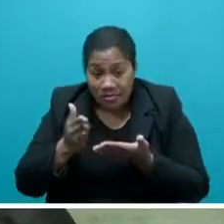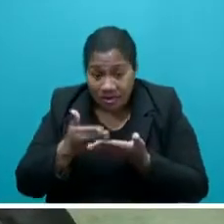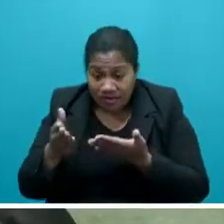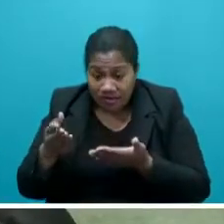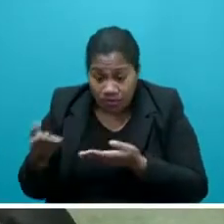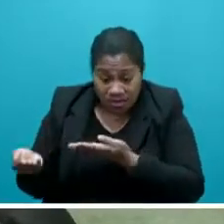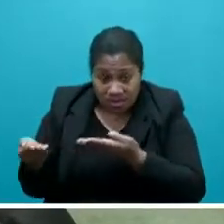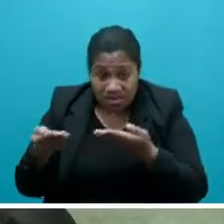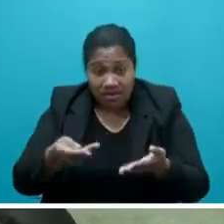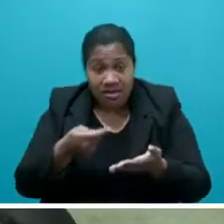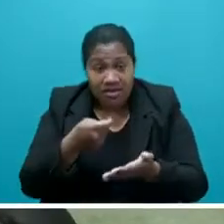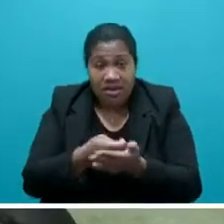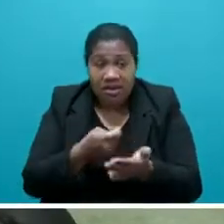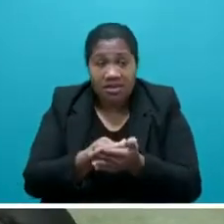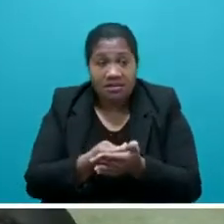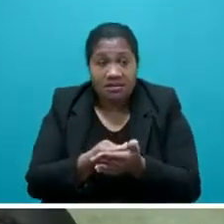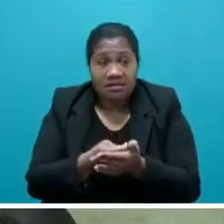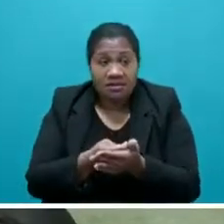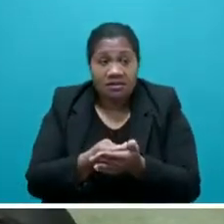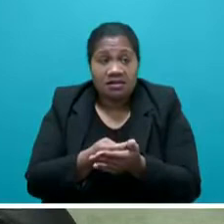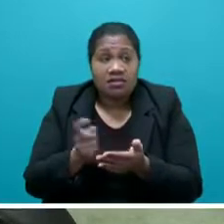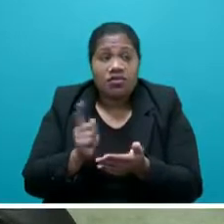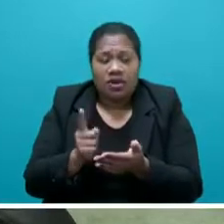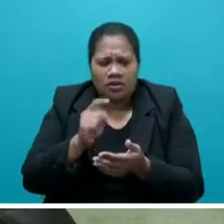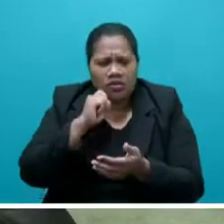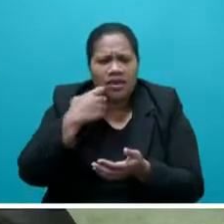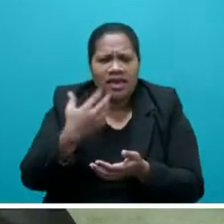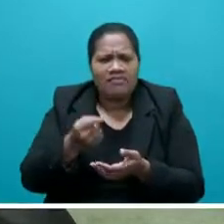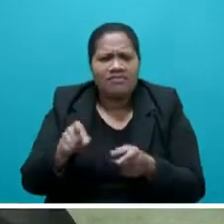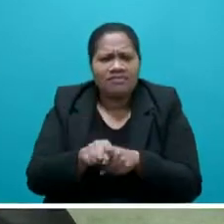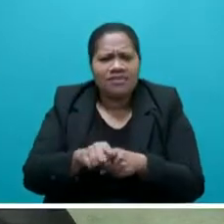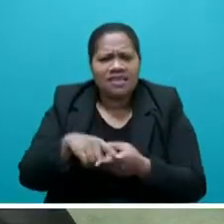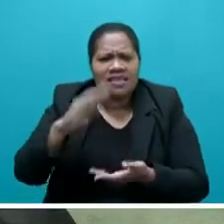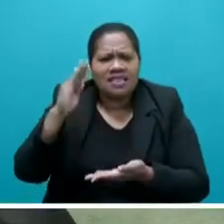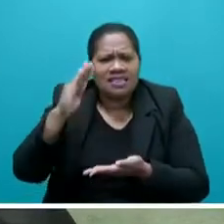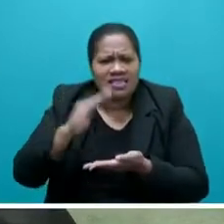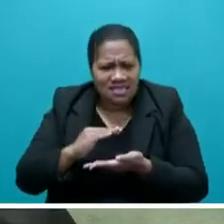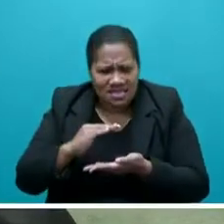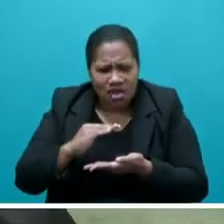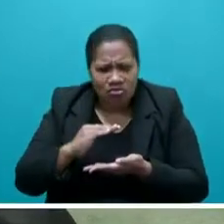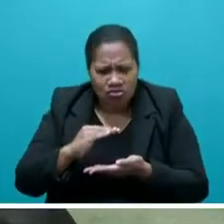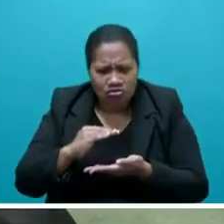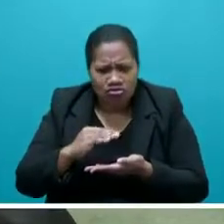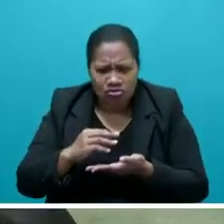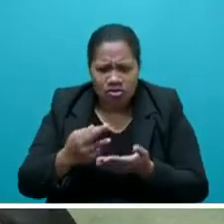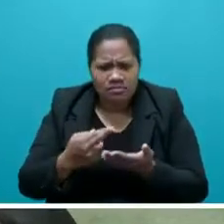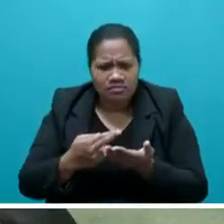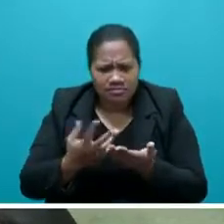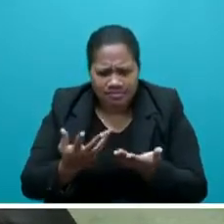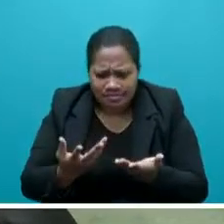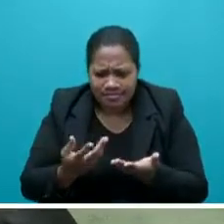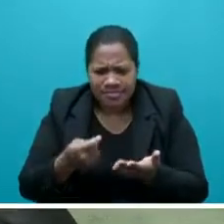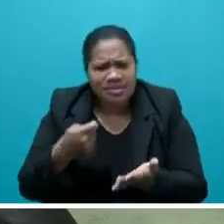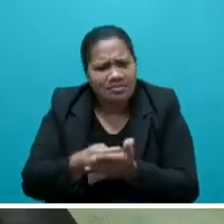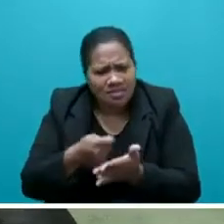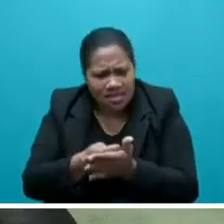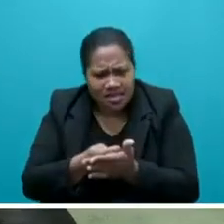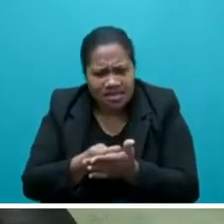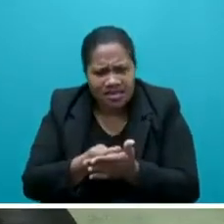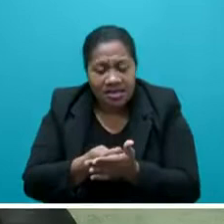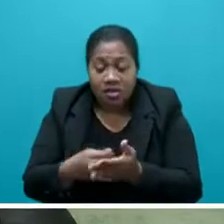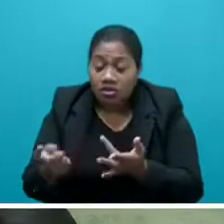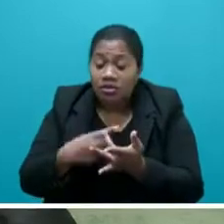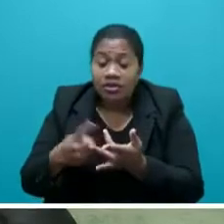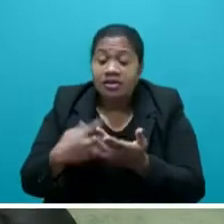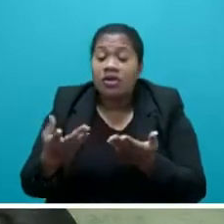us at non-market rates, if we were getting discounted rates. They are most certainly lending to us at market rates. The other thing they said was that We